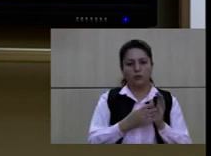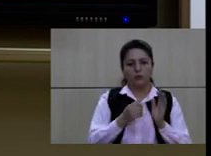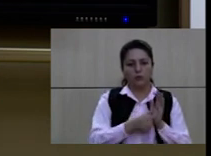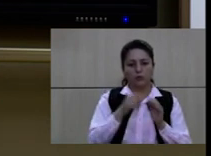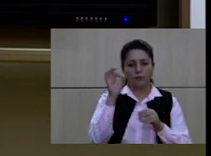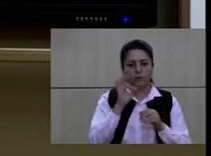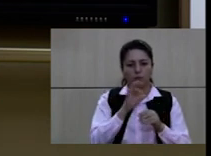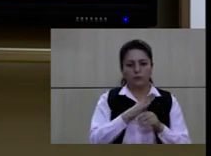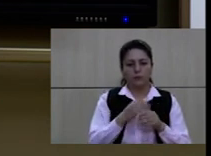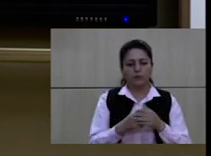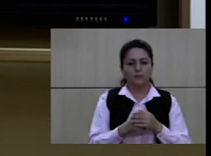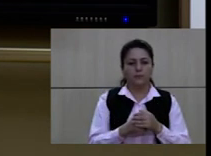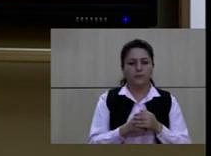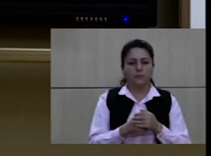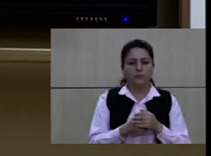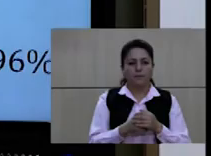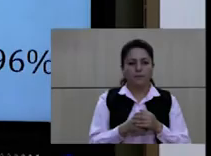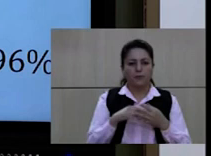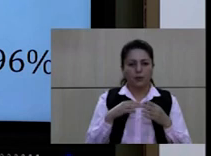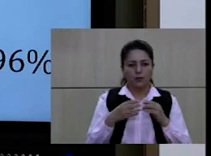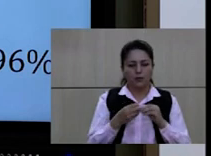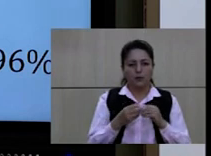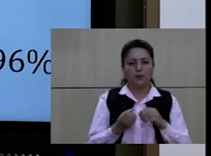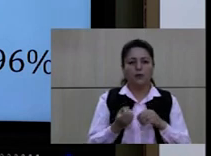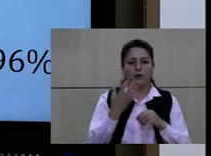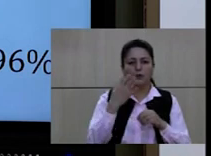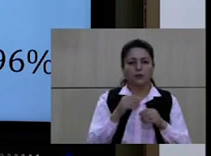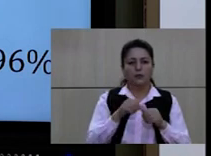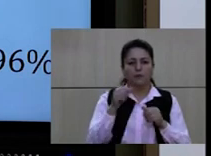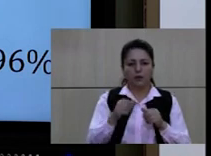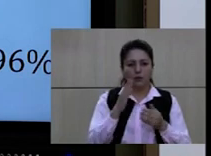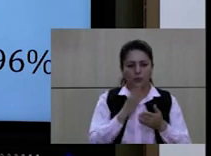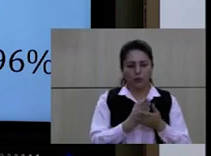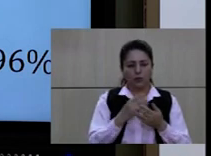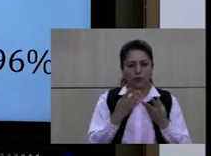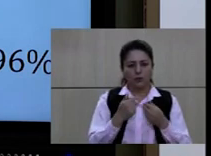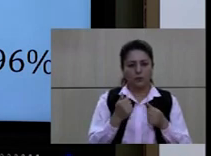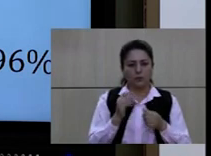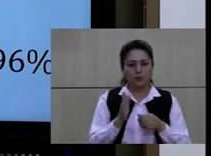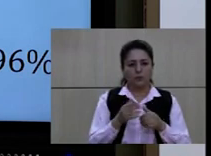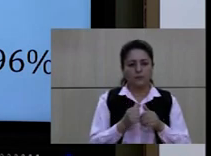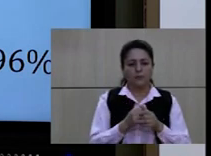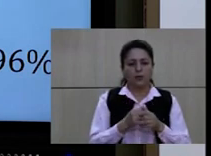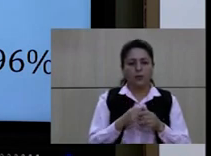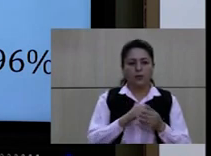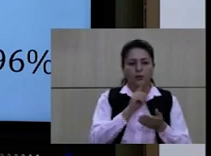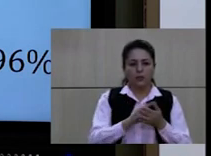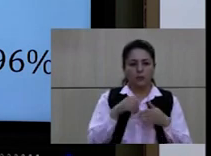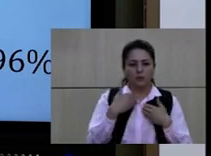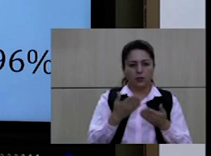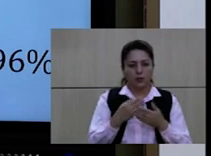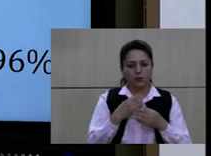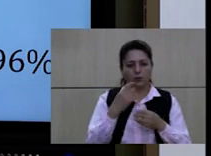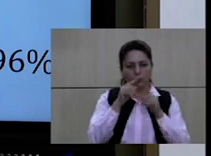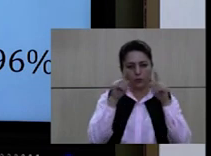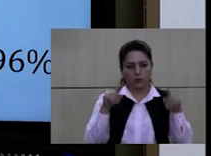chiqadi. Demak, qanchaga farq qilishini hisoblab olamiz. Shartda berilgan